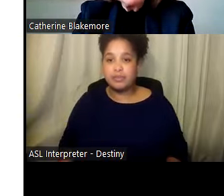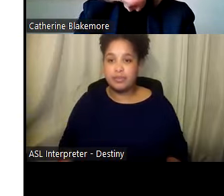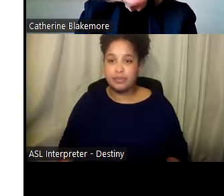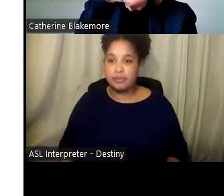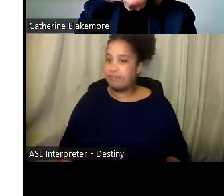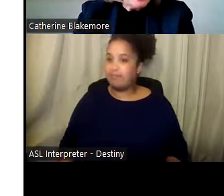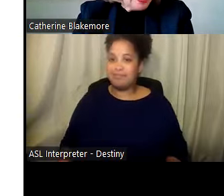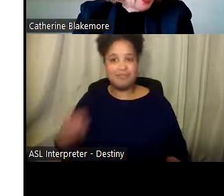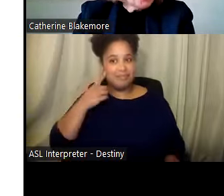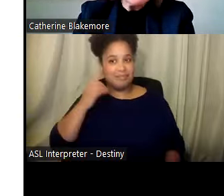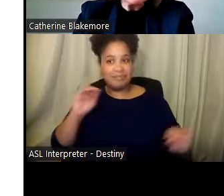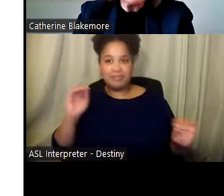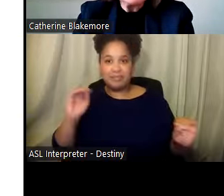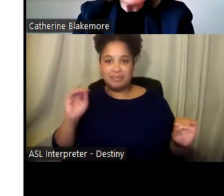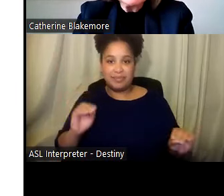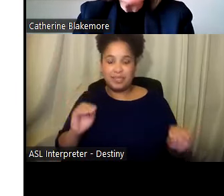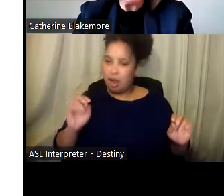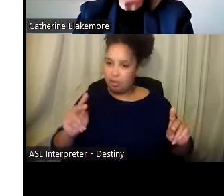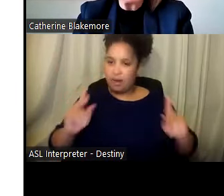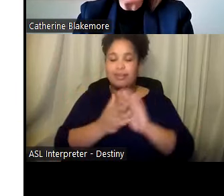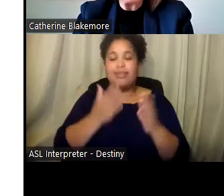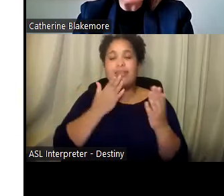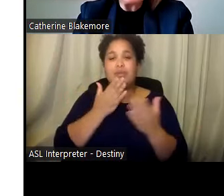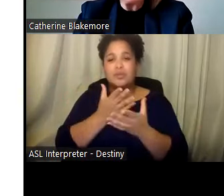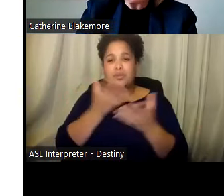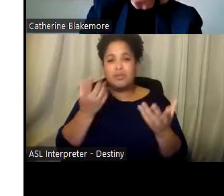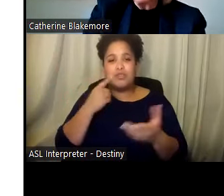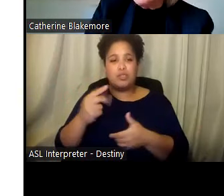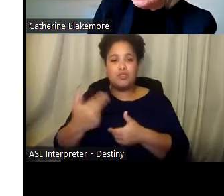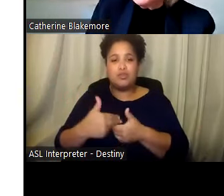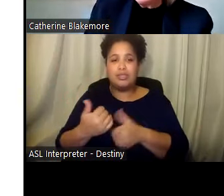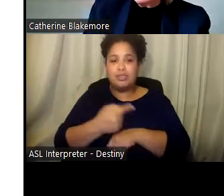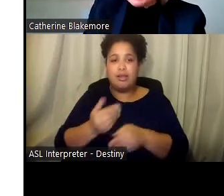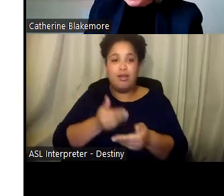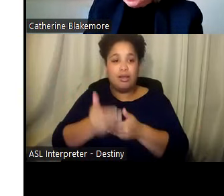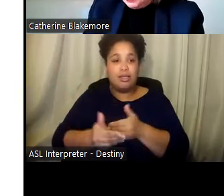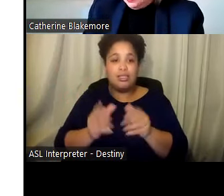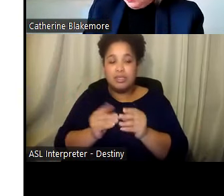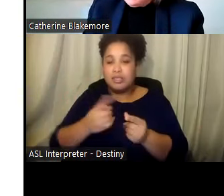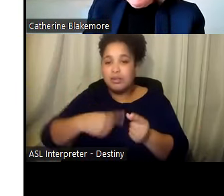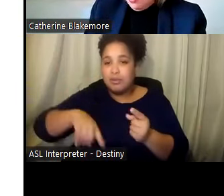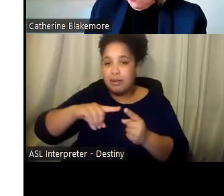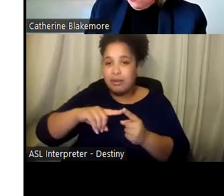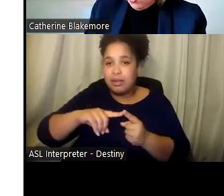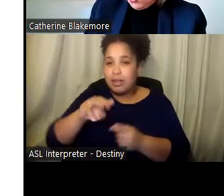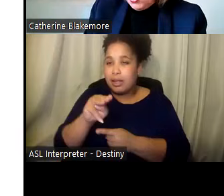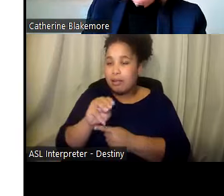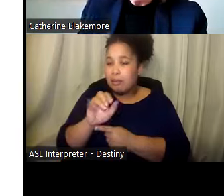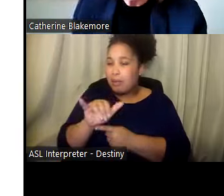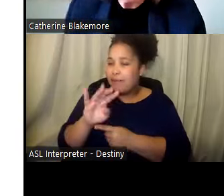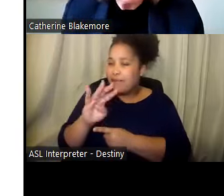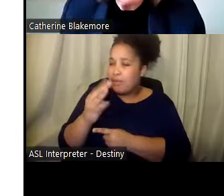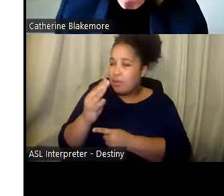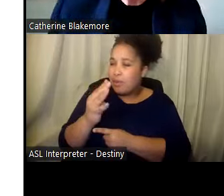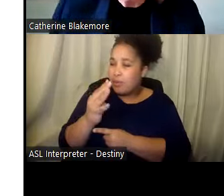I don't think we have any last words either. So thank you for joining today. I think our next meeting is maybe May 4th, if